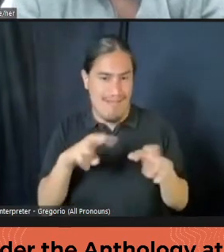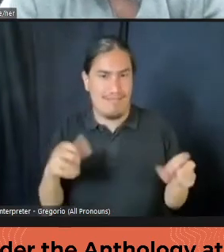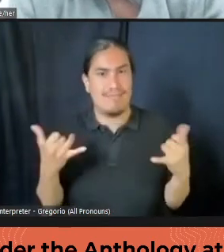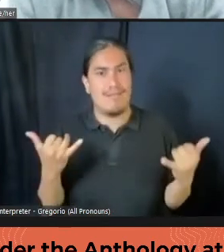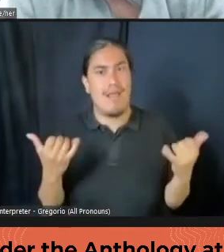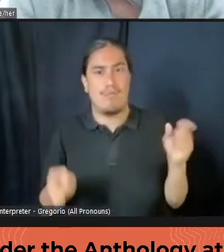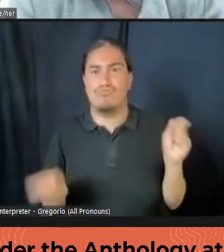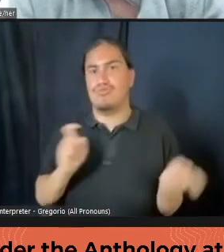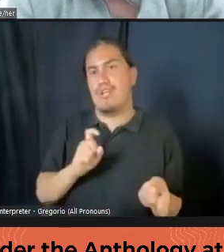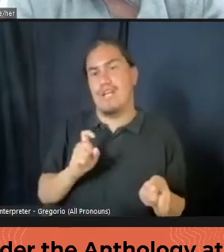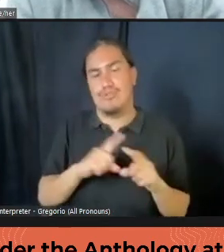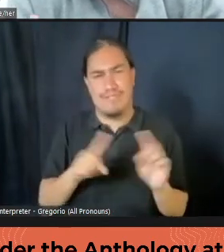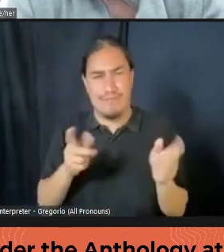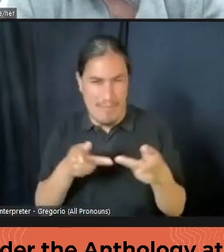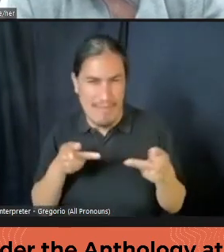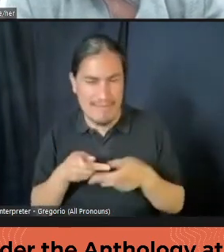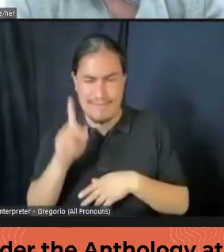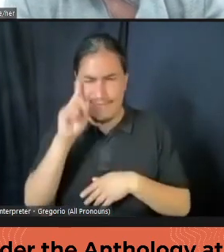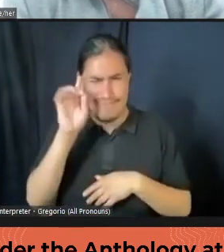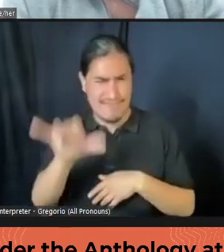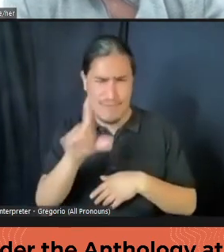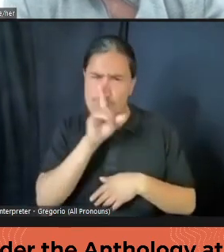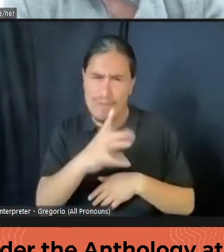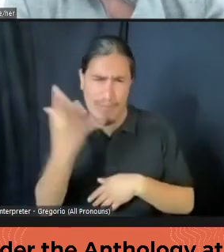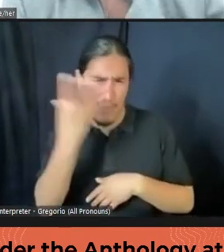I think that's really beautiful. And I think that that's